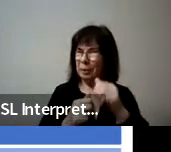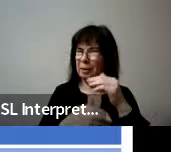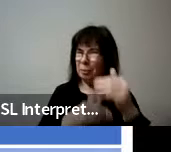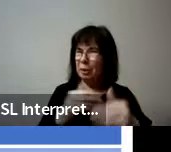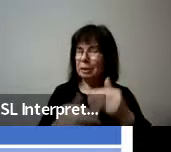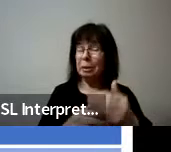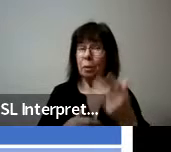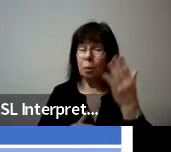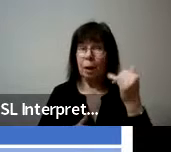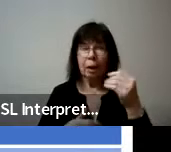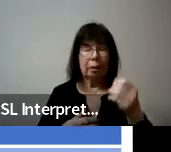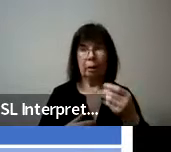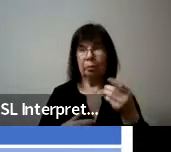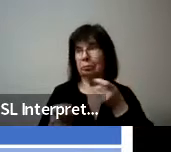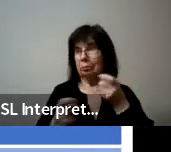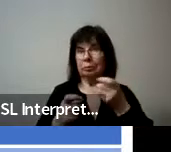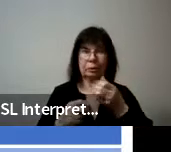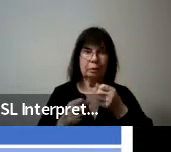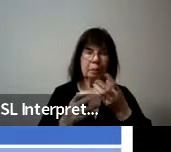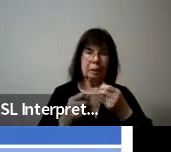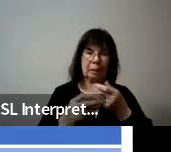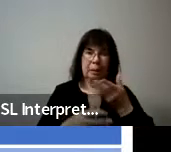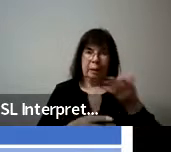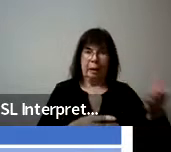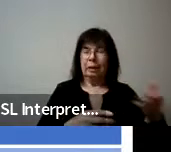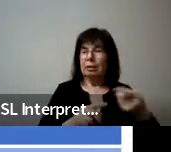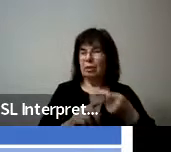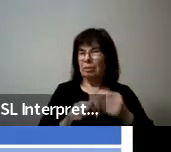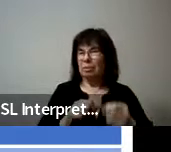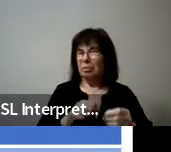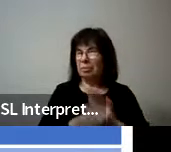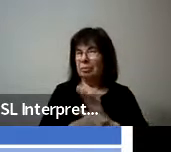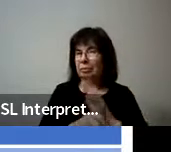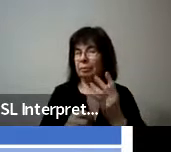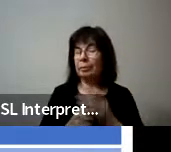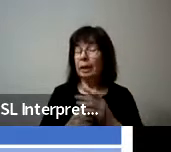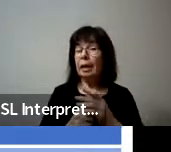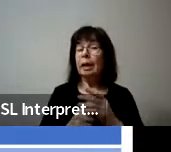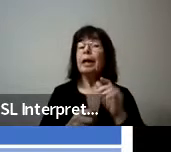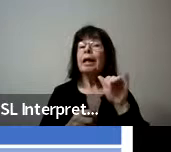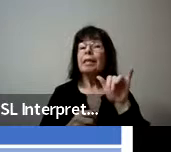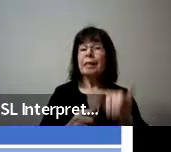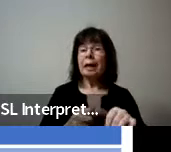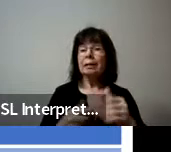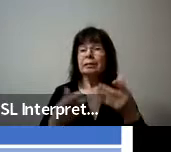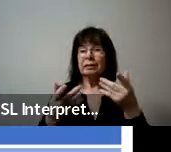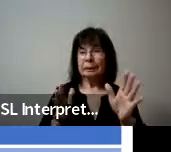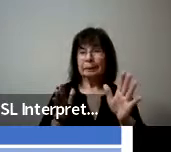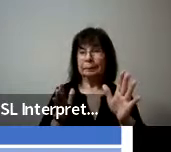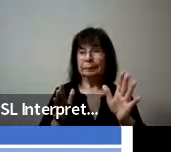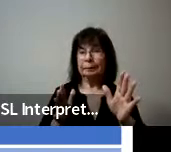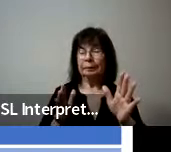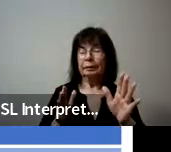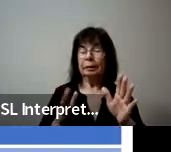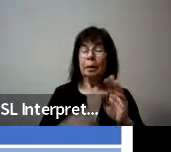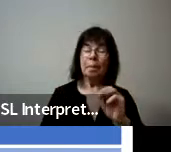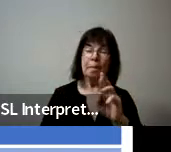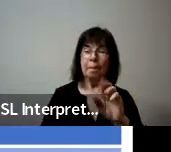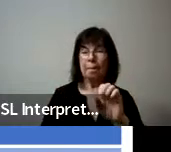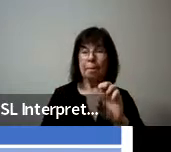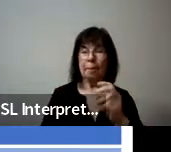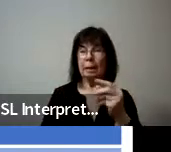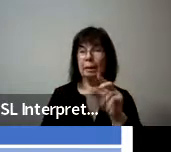the other disruptions of the pandemic. That's going to end on March 31st. That means that